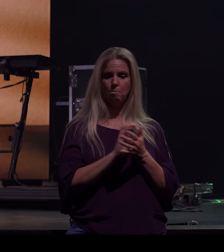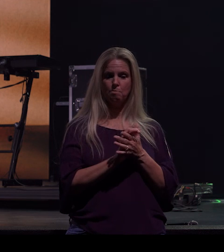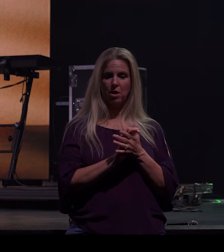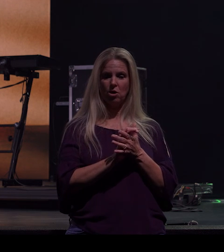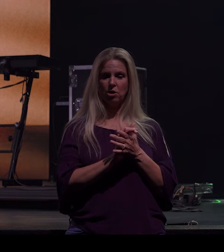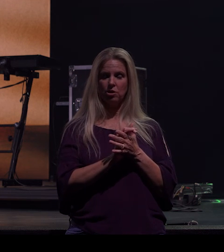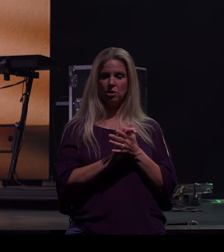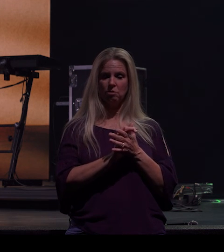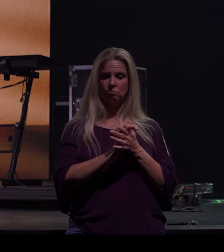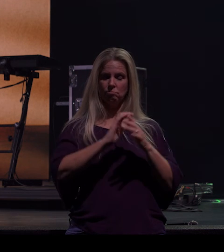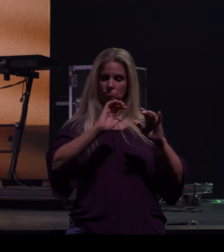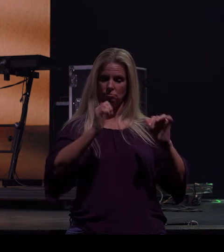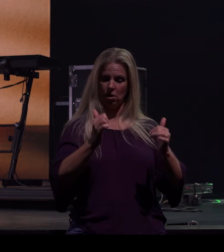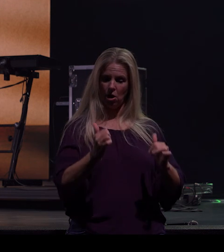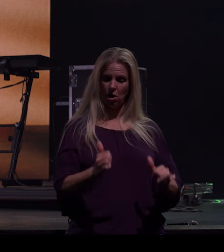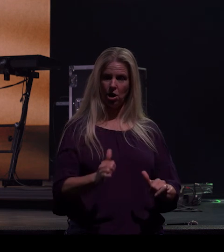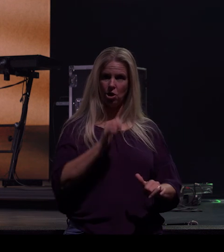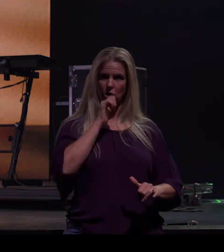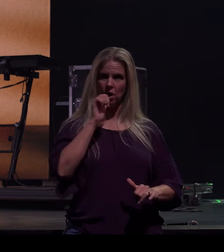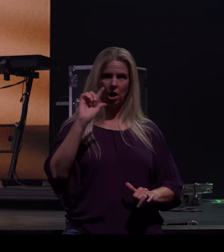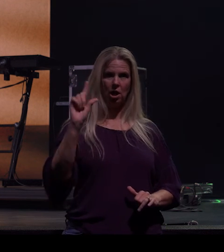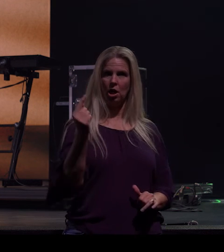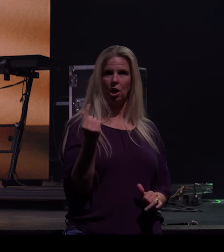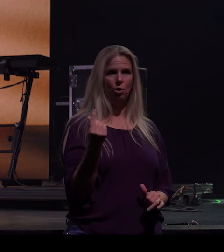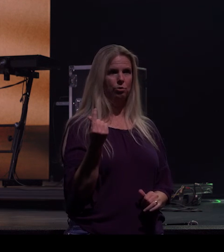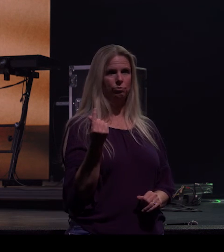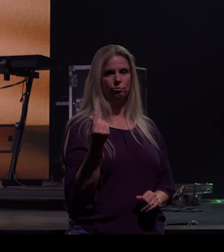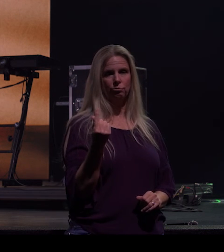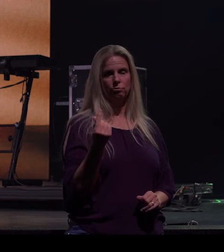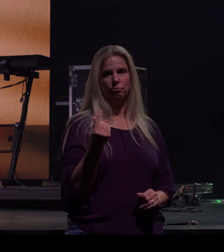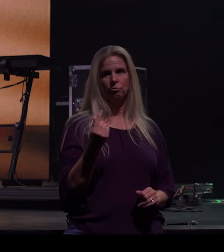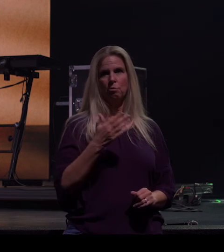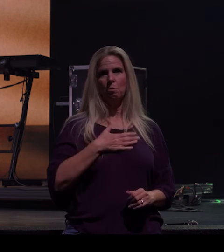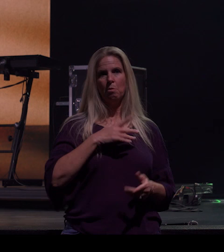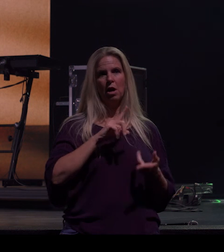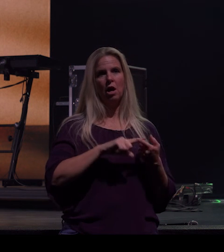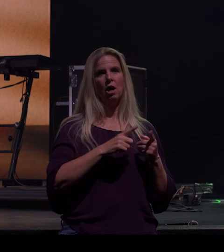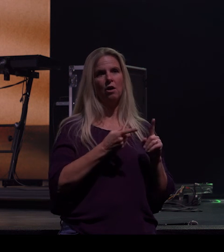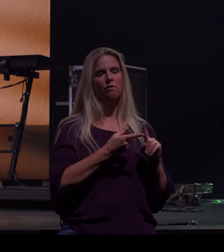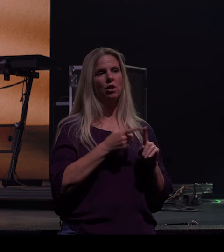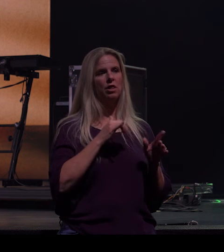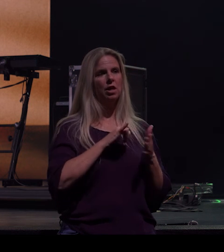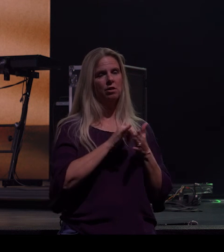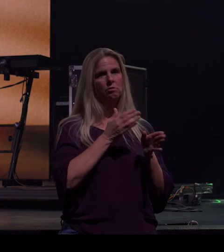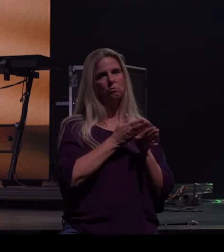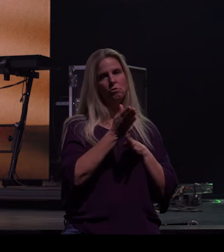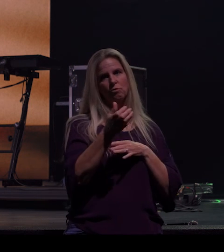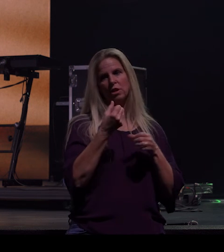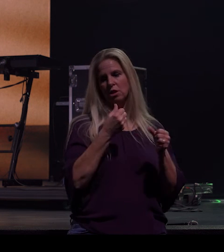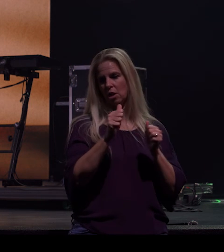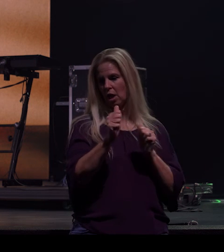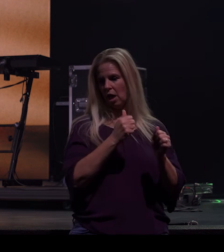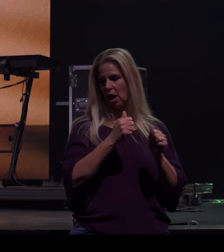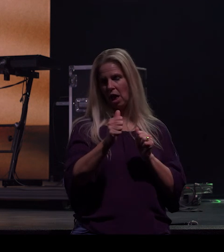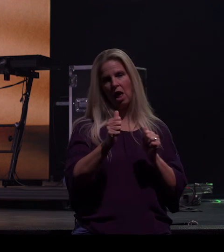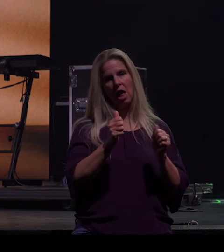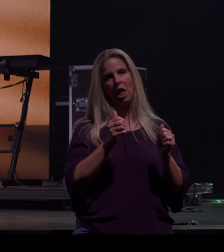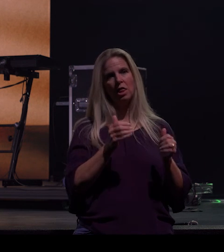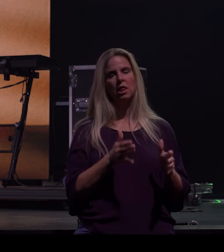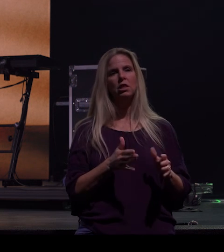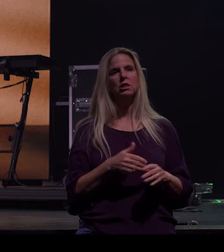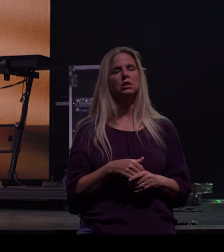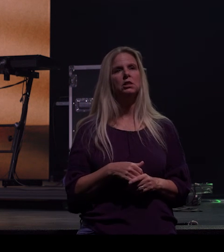only one, okay? You're not alone. I have a friend of mine who was a professional athlete, very good professional athlete.